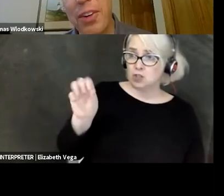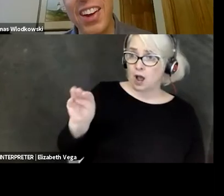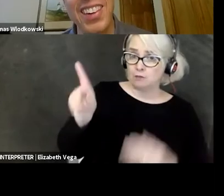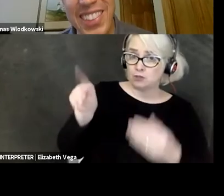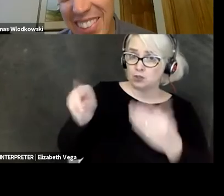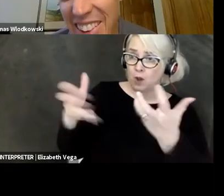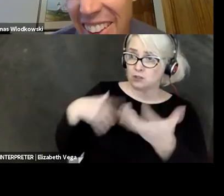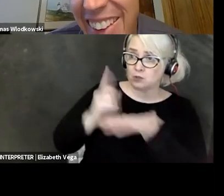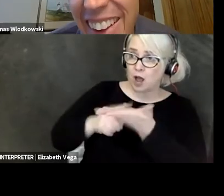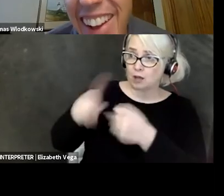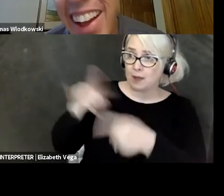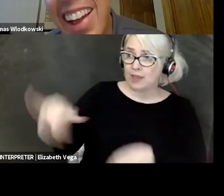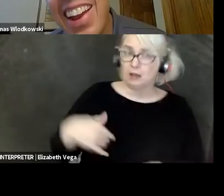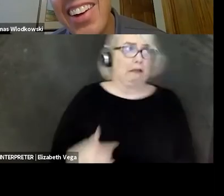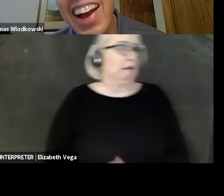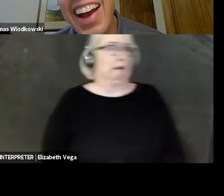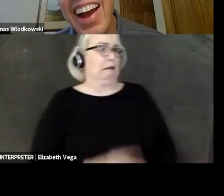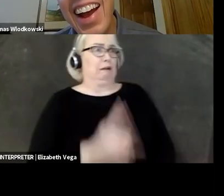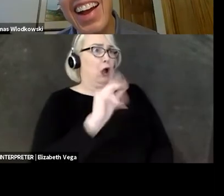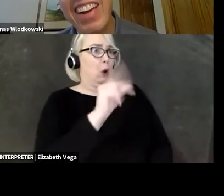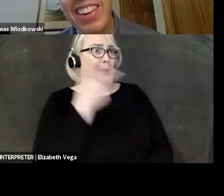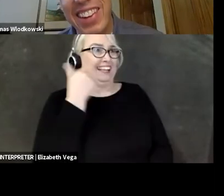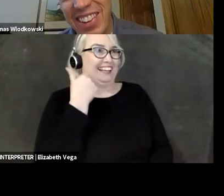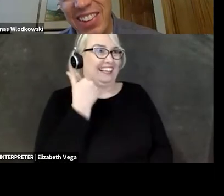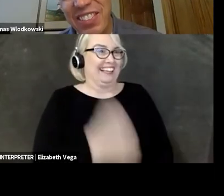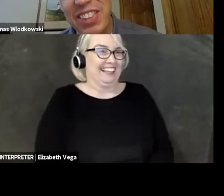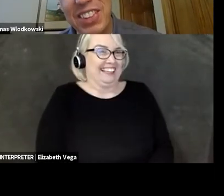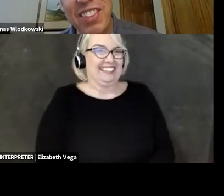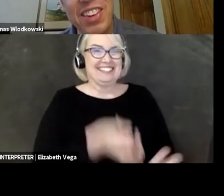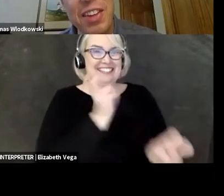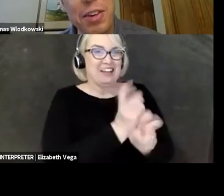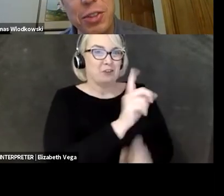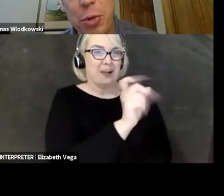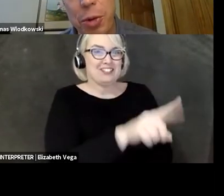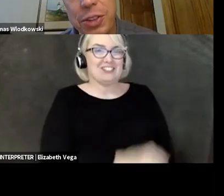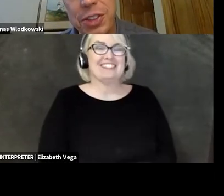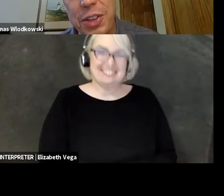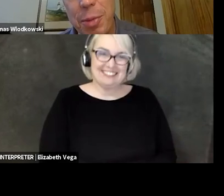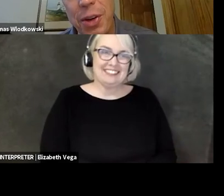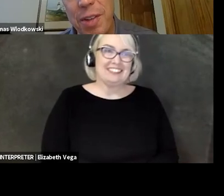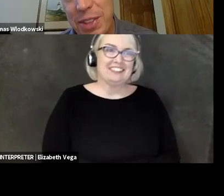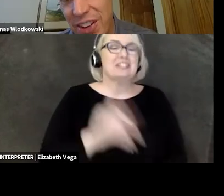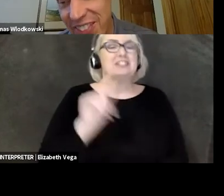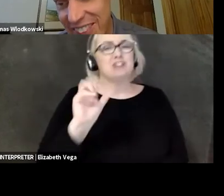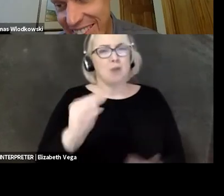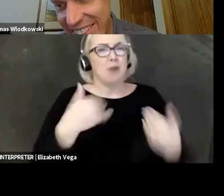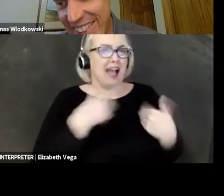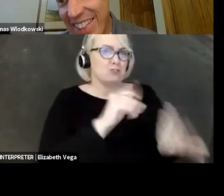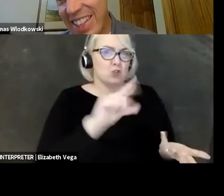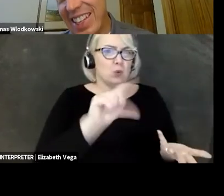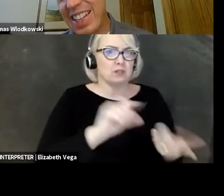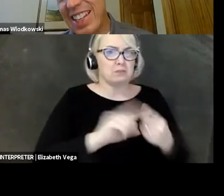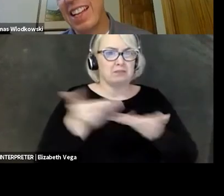No. That's a tough question. No. Okay. I'd rather, you're the producer. I mean, there's tools you can do, but go ahead, Michelle. Yeah,